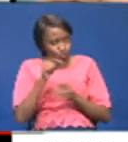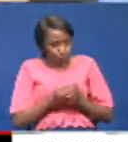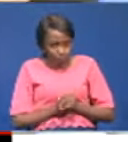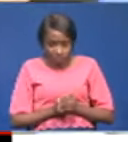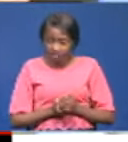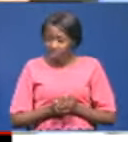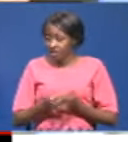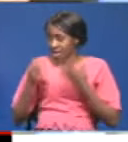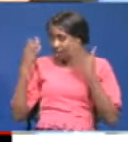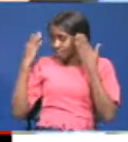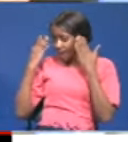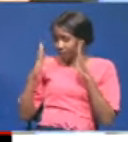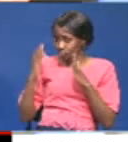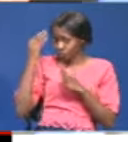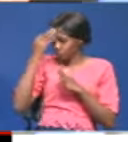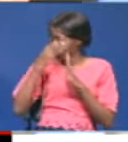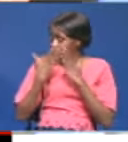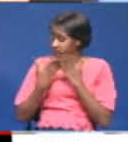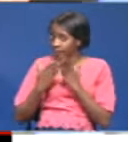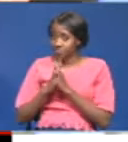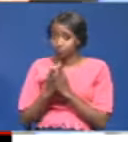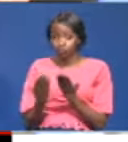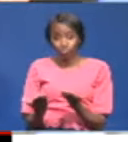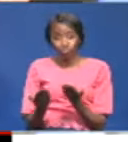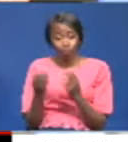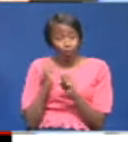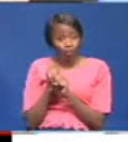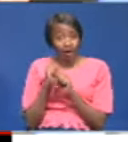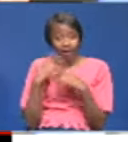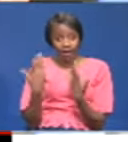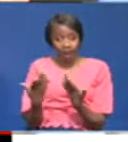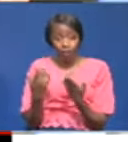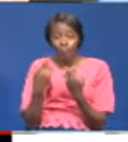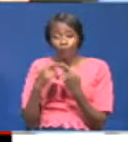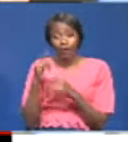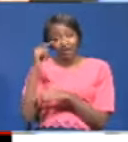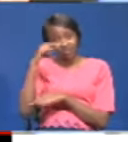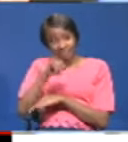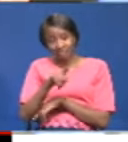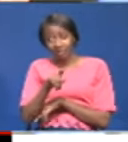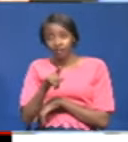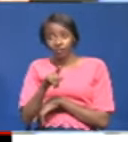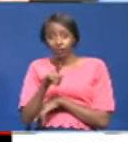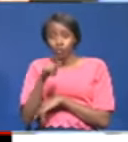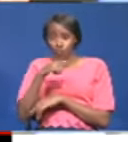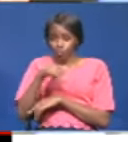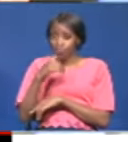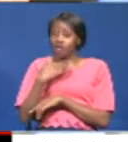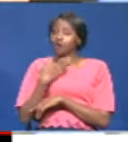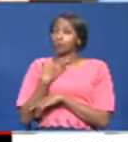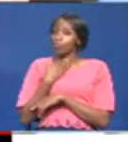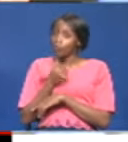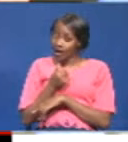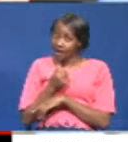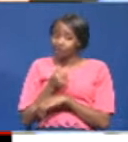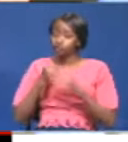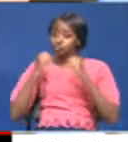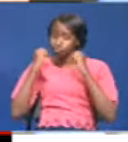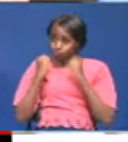I don't know what Facebook is doing. We're supposed to have a meeting with them this week. On our part, we're still firm on